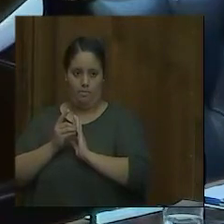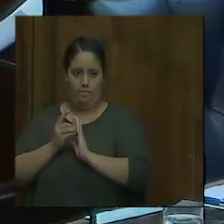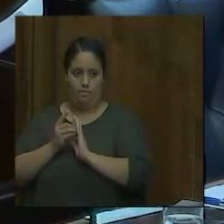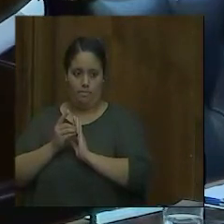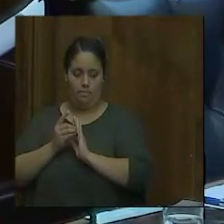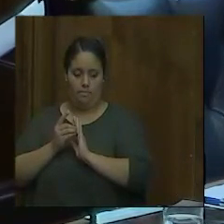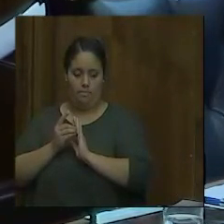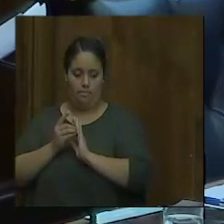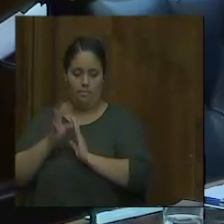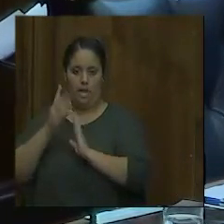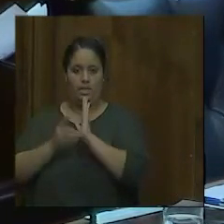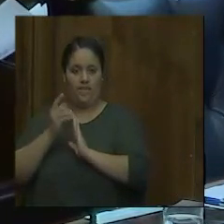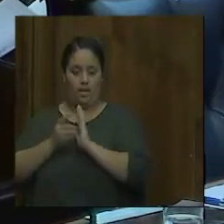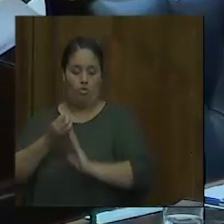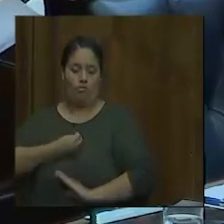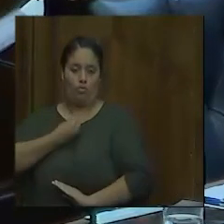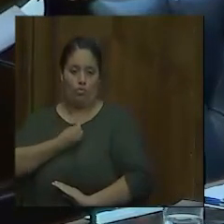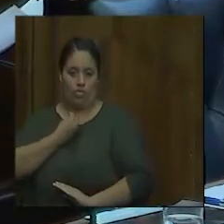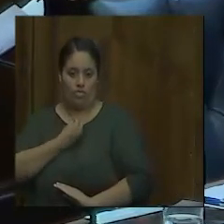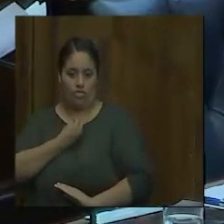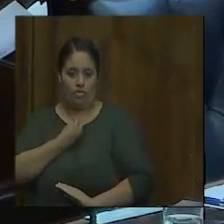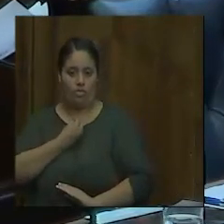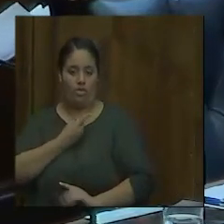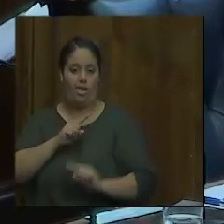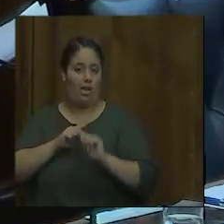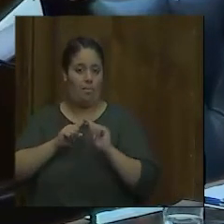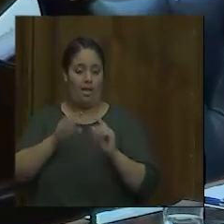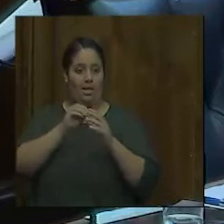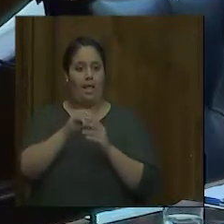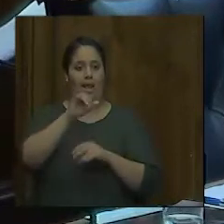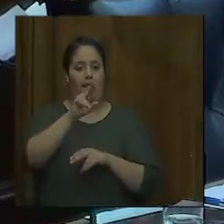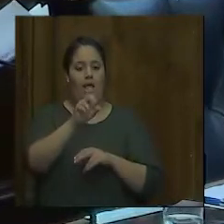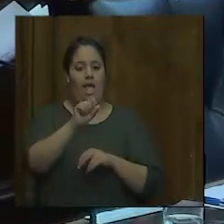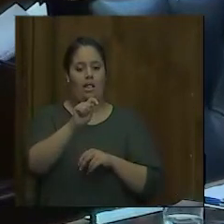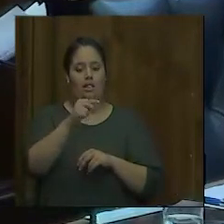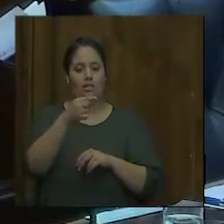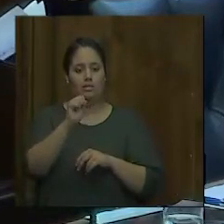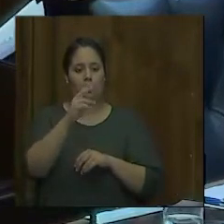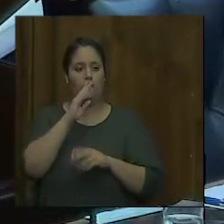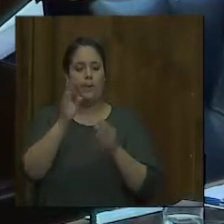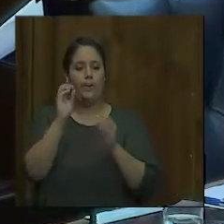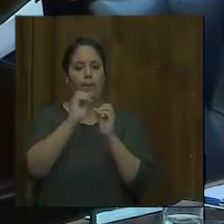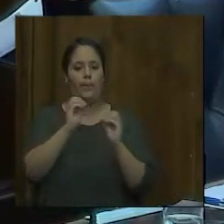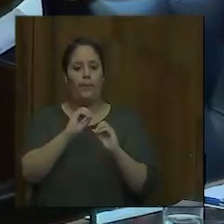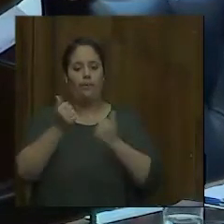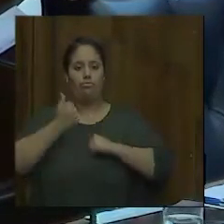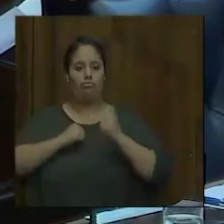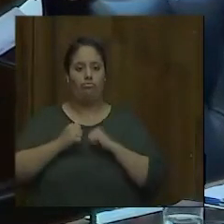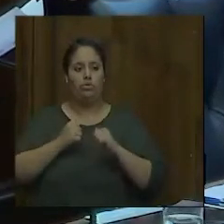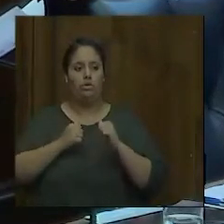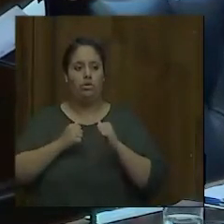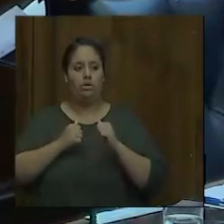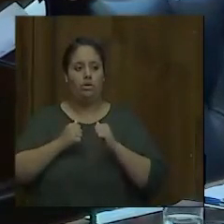and development of youth. Yet in Eidsig, there are no recreational facilities.